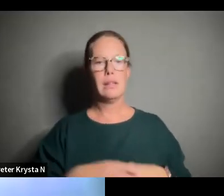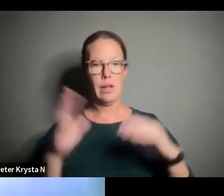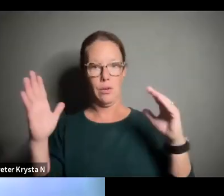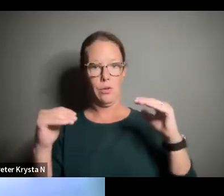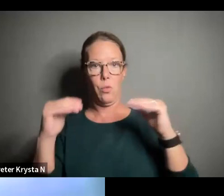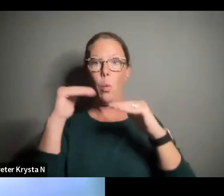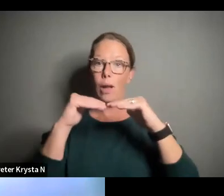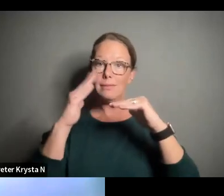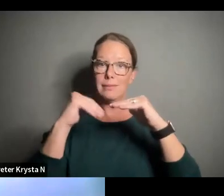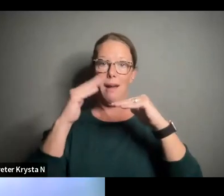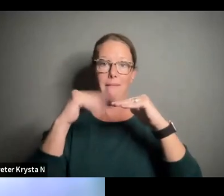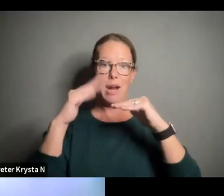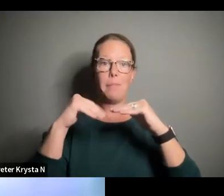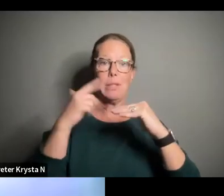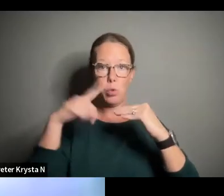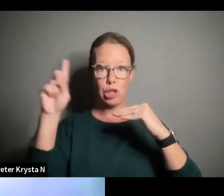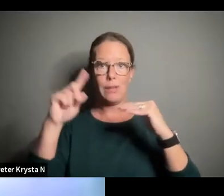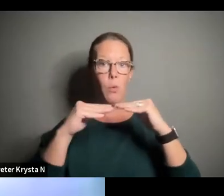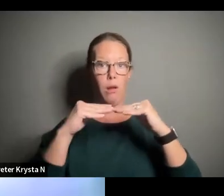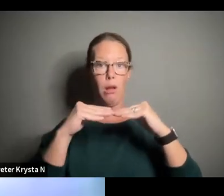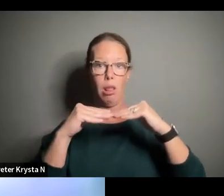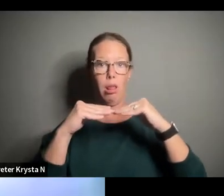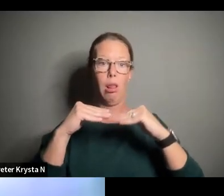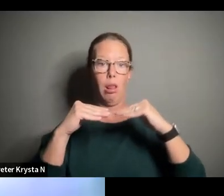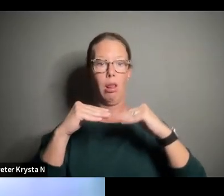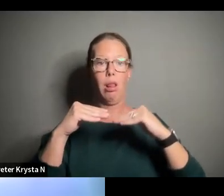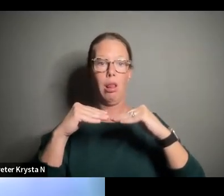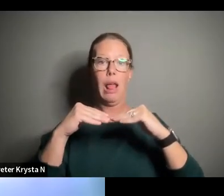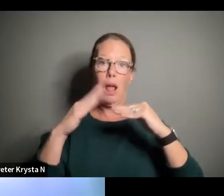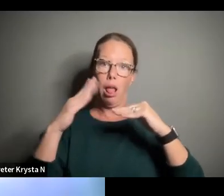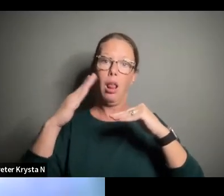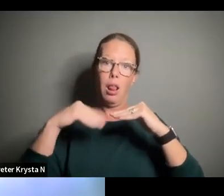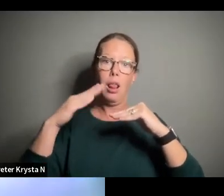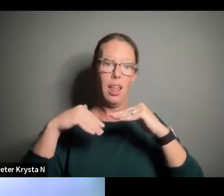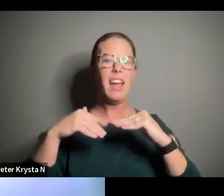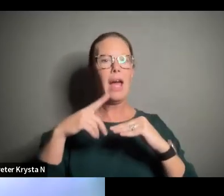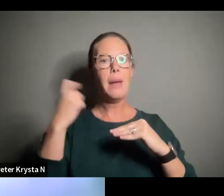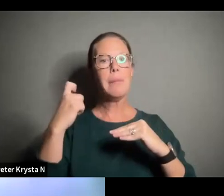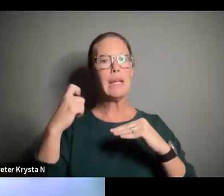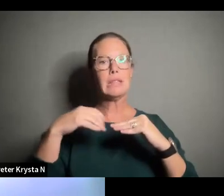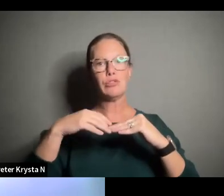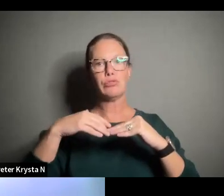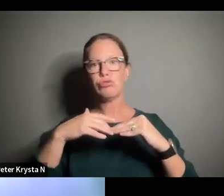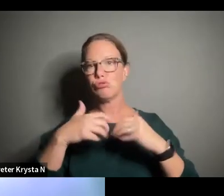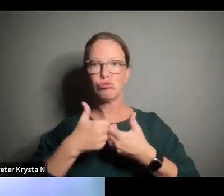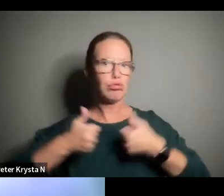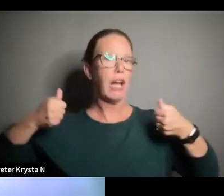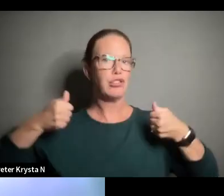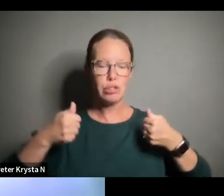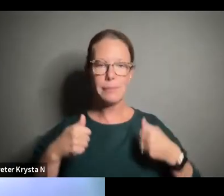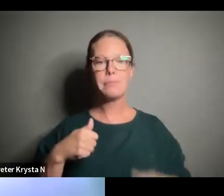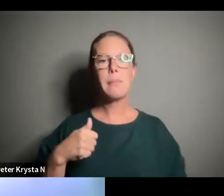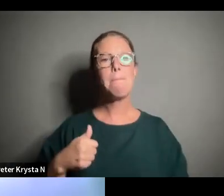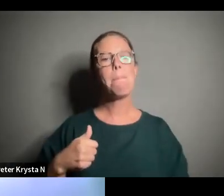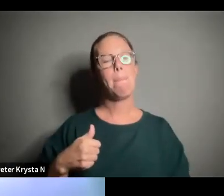diaphragm is working, another one's not, it becomes elevated very rapidly because it gets stretched out. And so what we